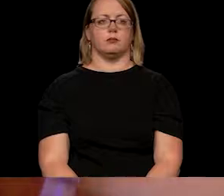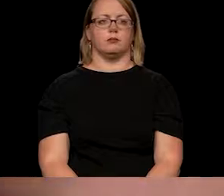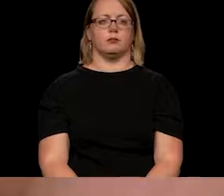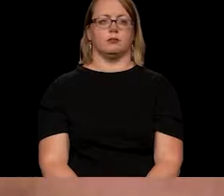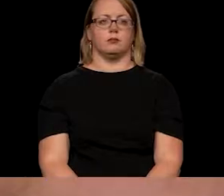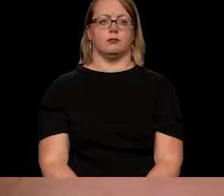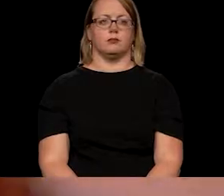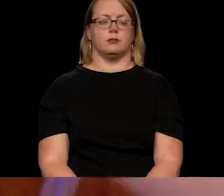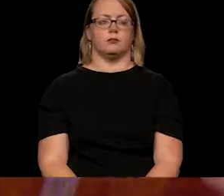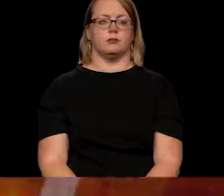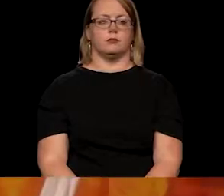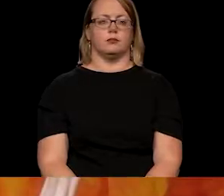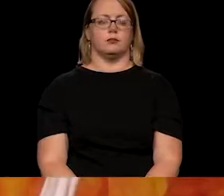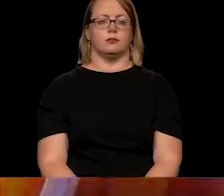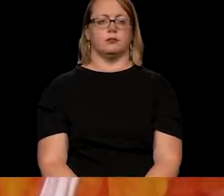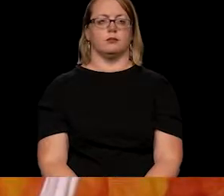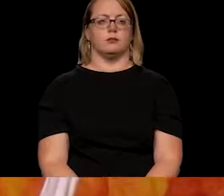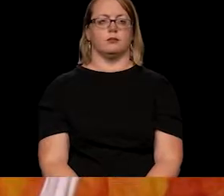branches.